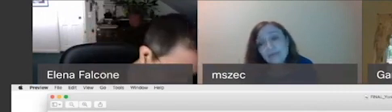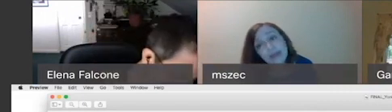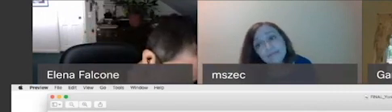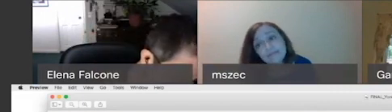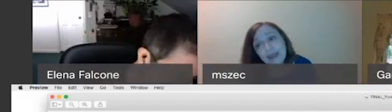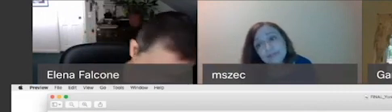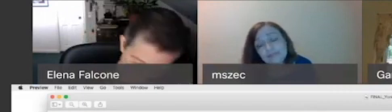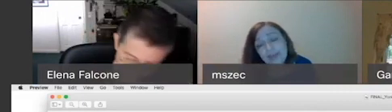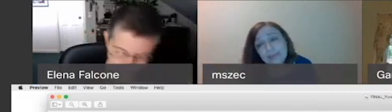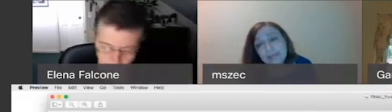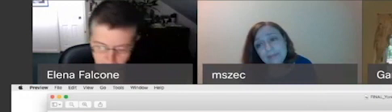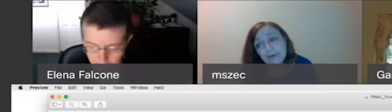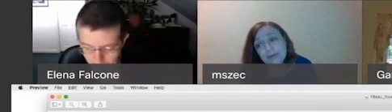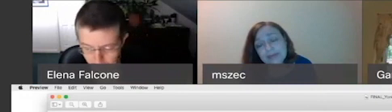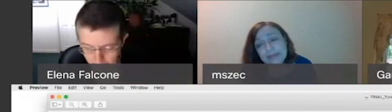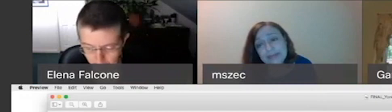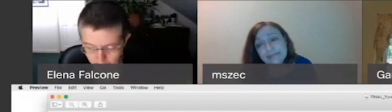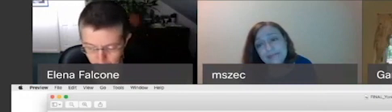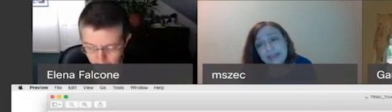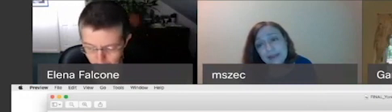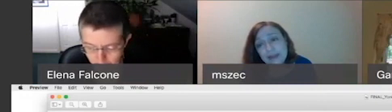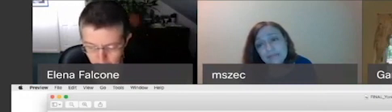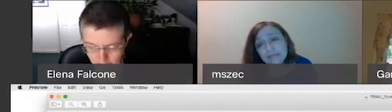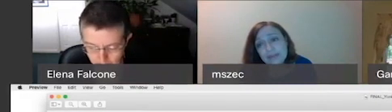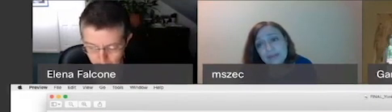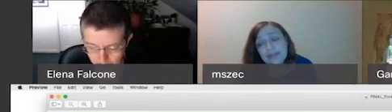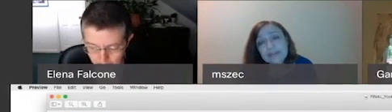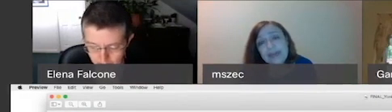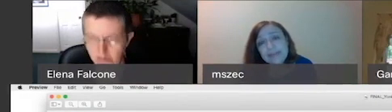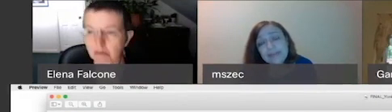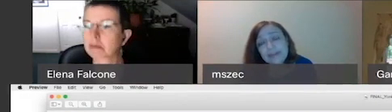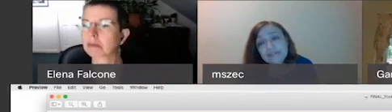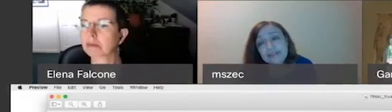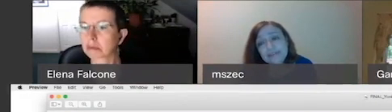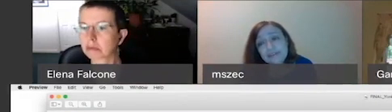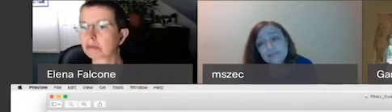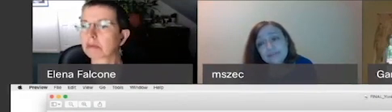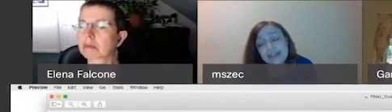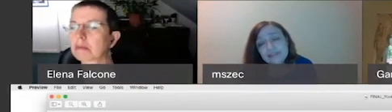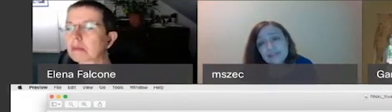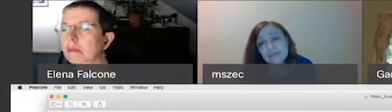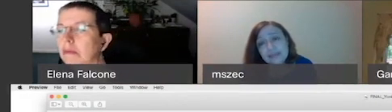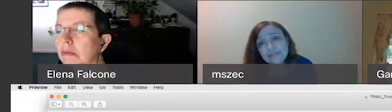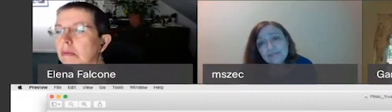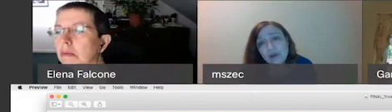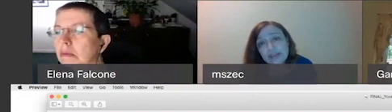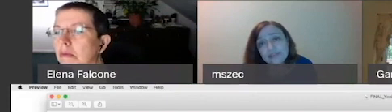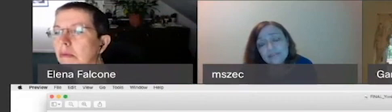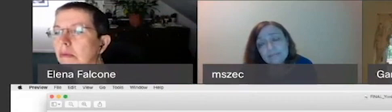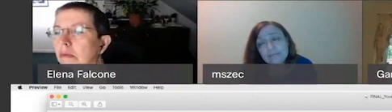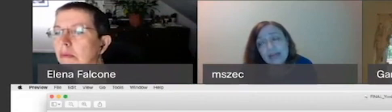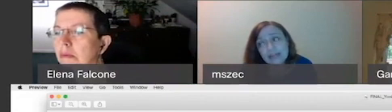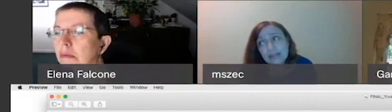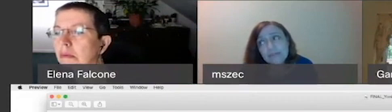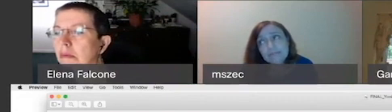some other way, perhaps a family member that they need to take care of, then their tenancy is protected through the end of